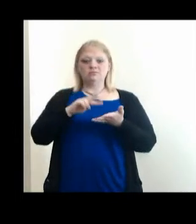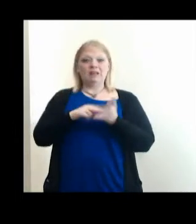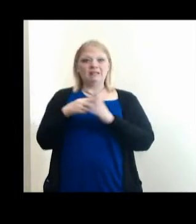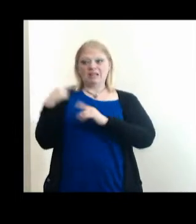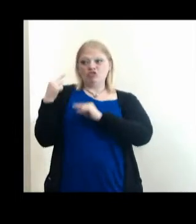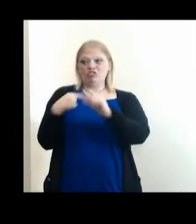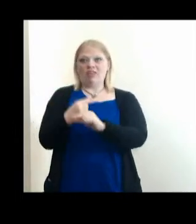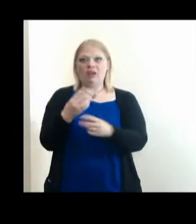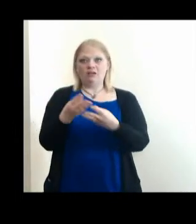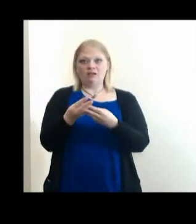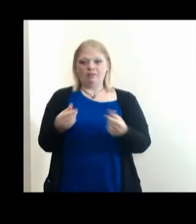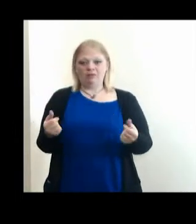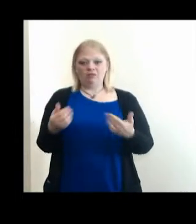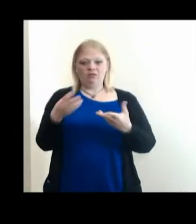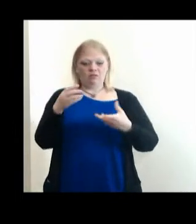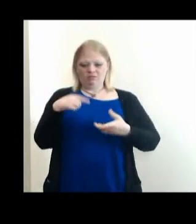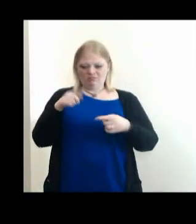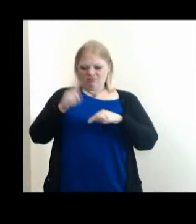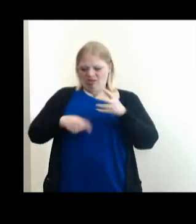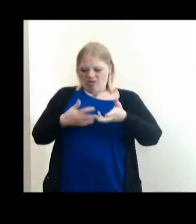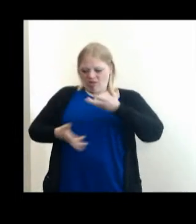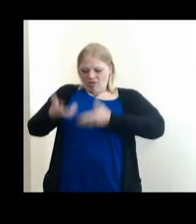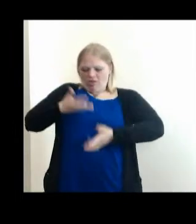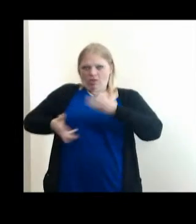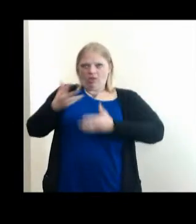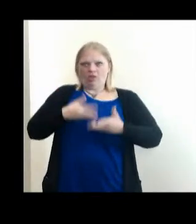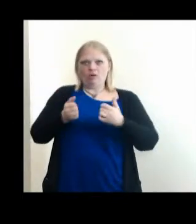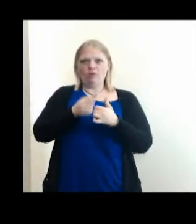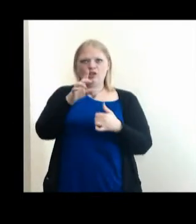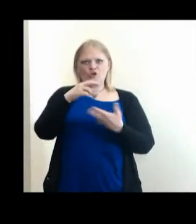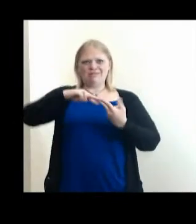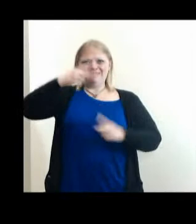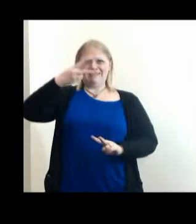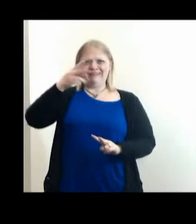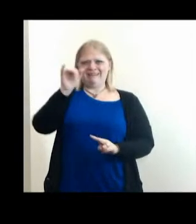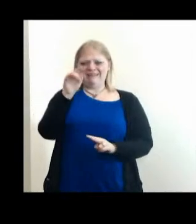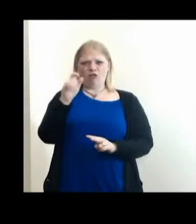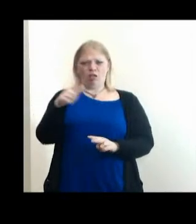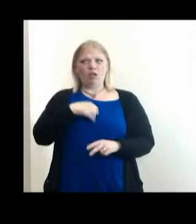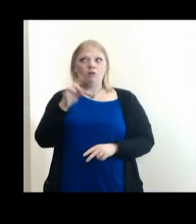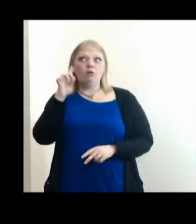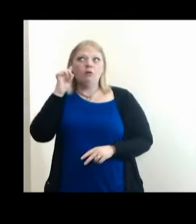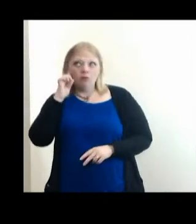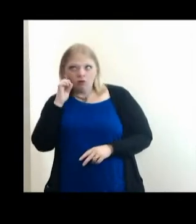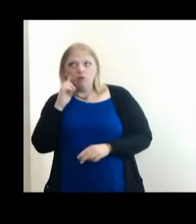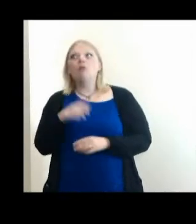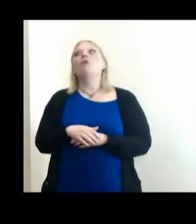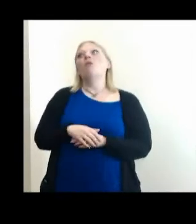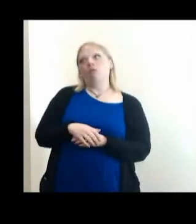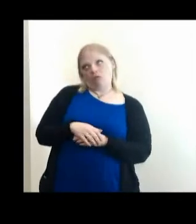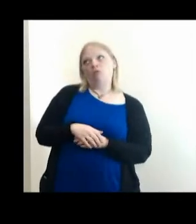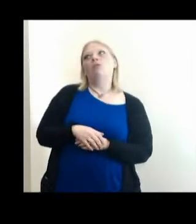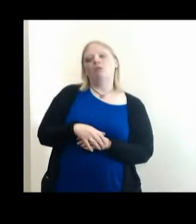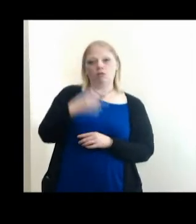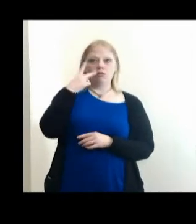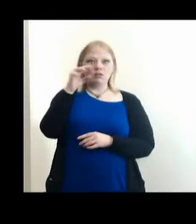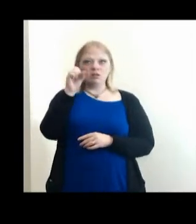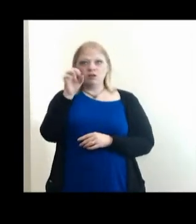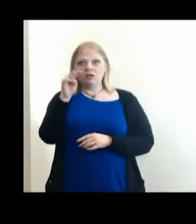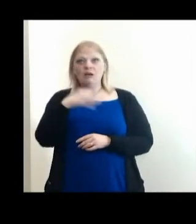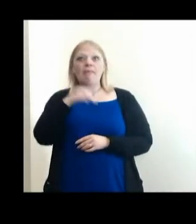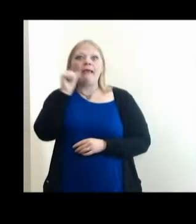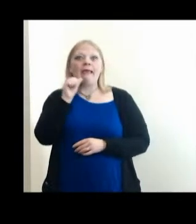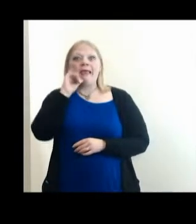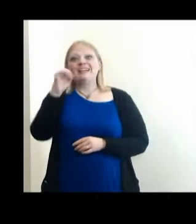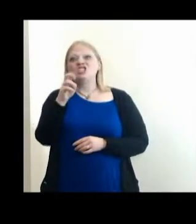vaccines cannot affect or interact with our DNA in any way. So if you've heard something, if you've seen on social media, if Aunt Jenny